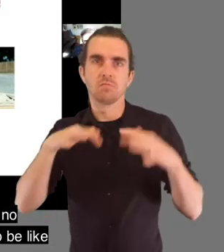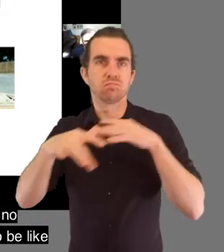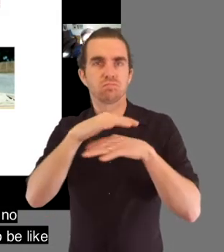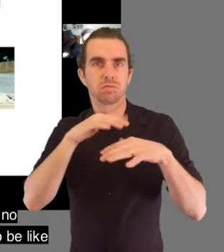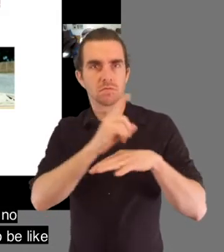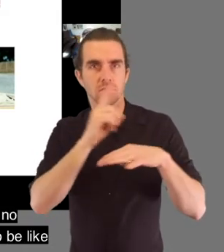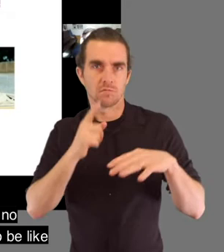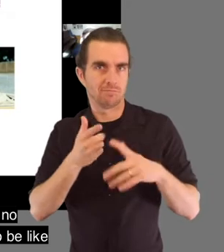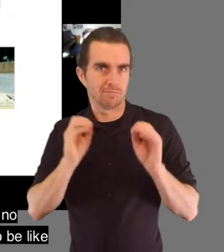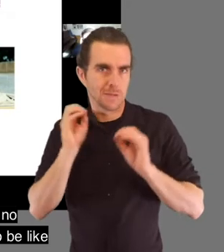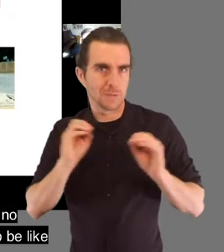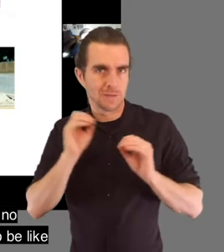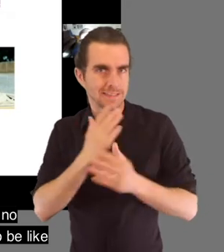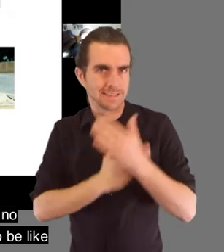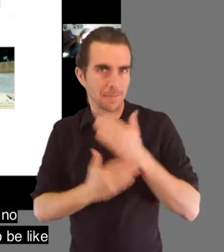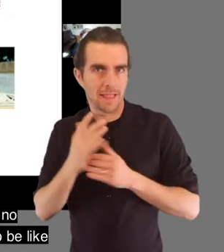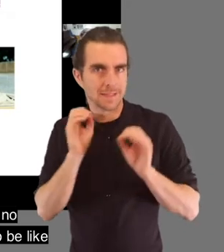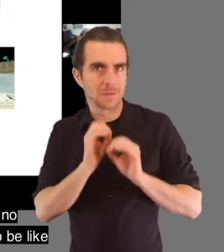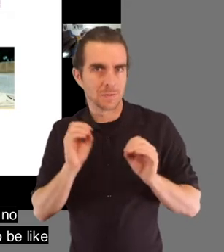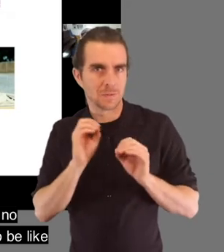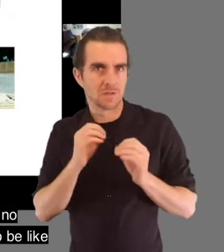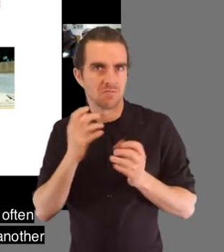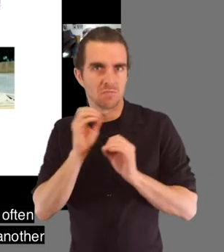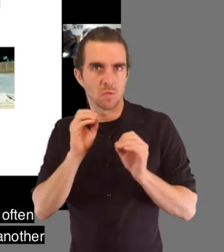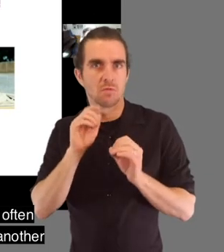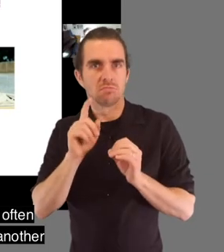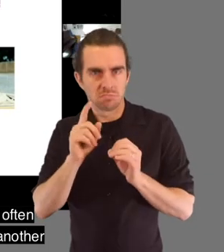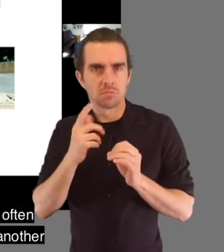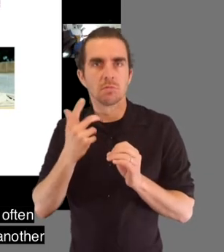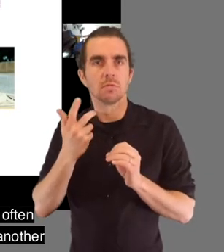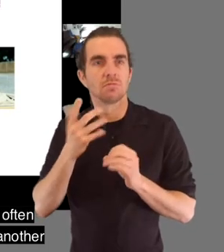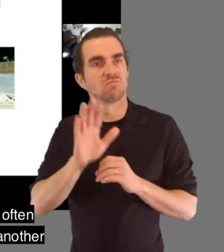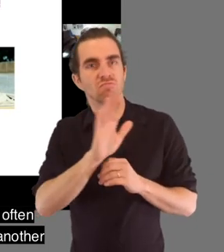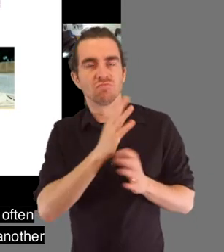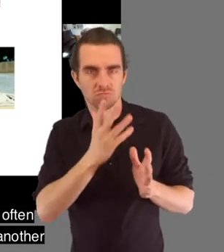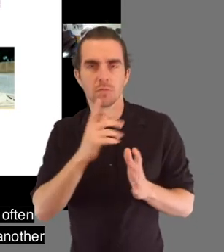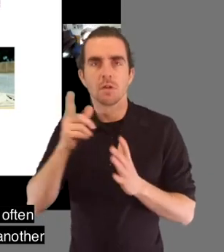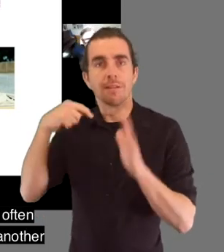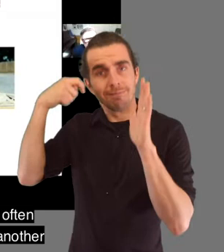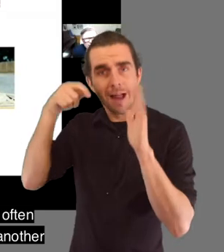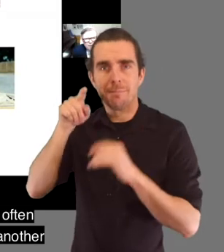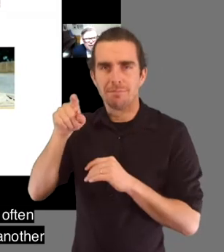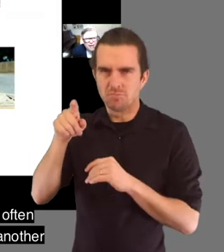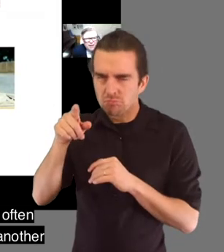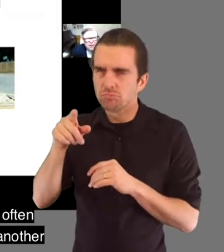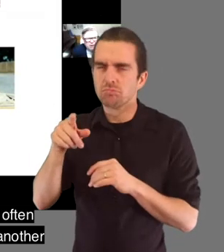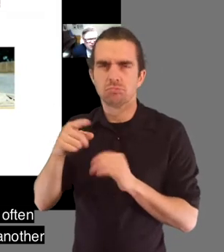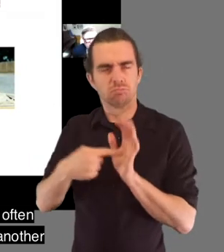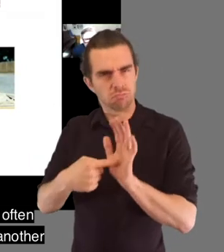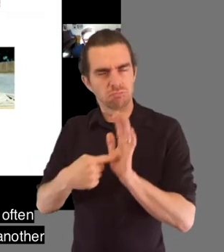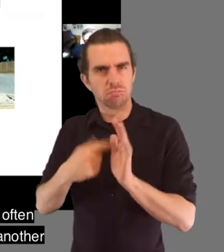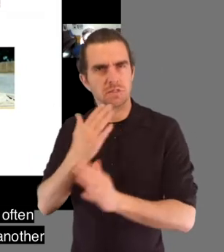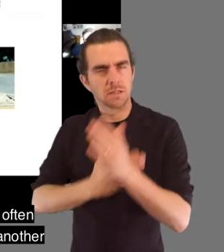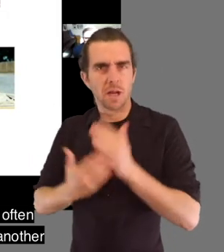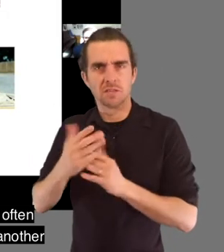the crowd. They have no impairment. They have no reason to be like that. Yet in the cinema world, very often they come across